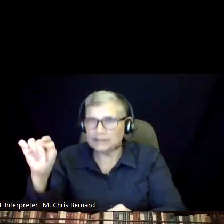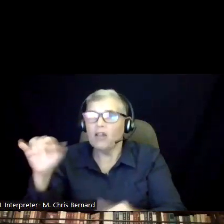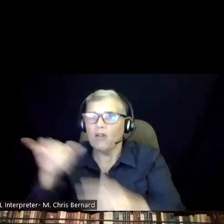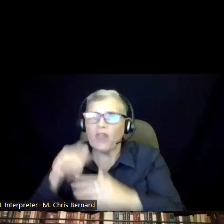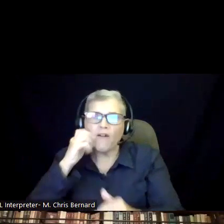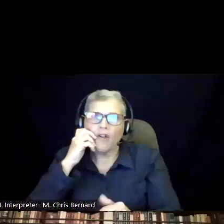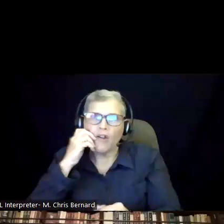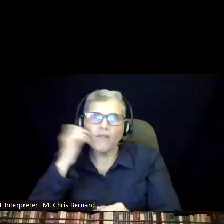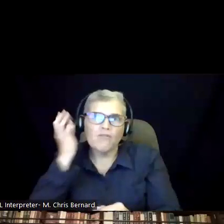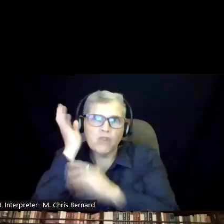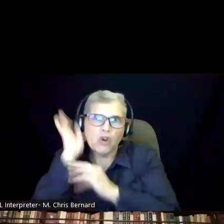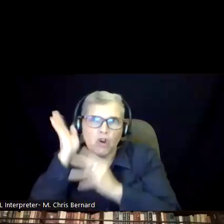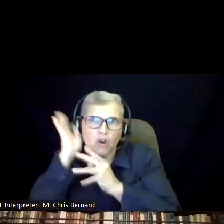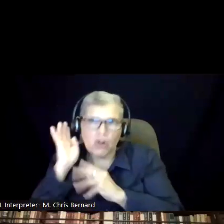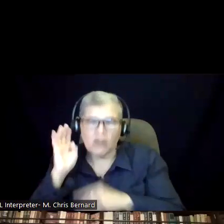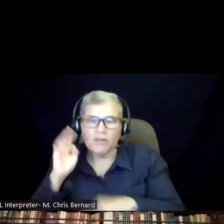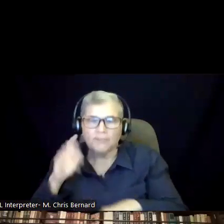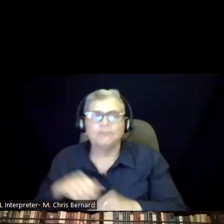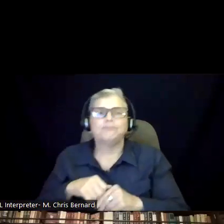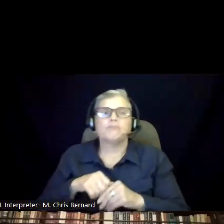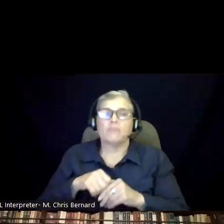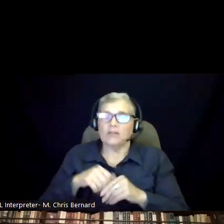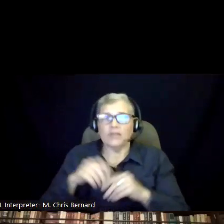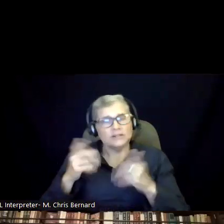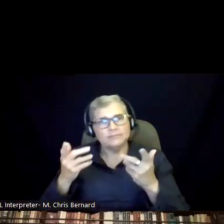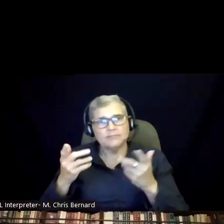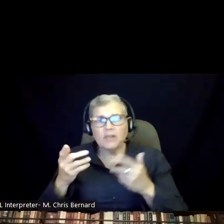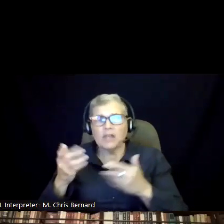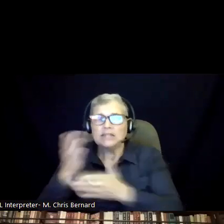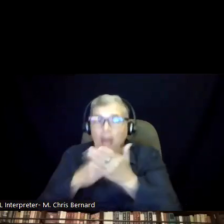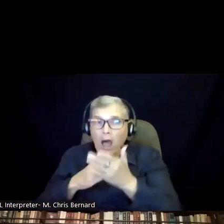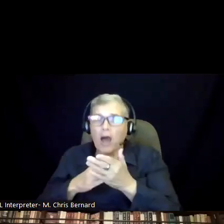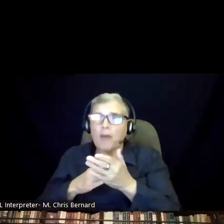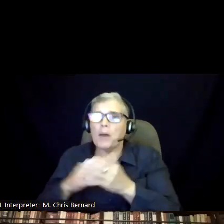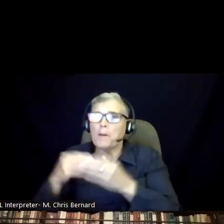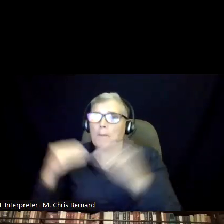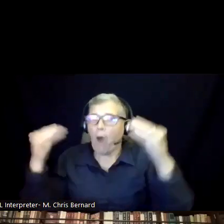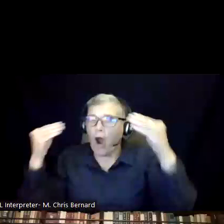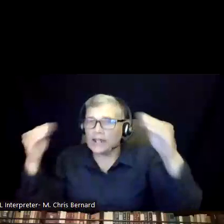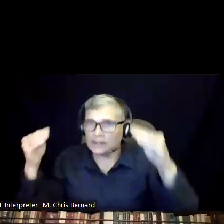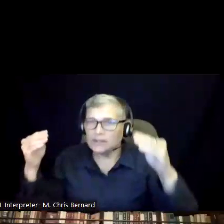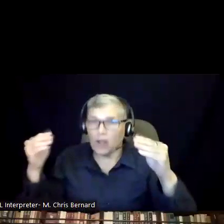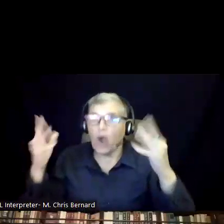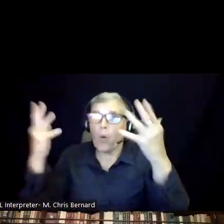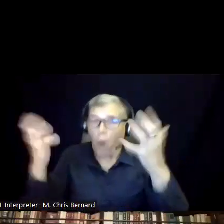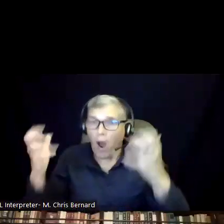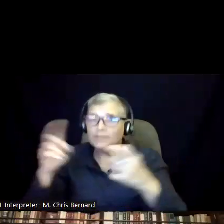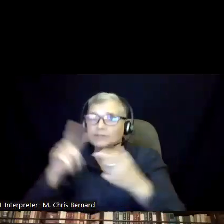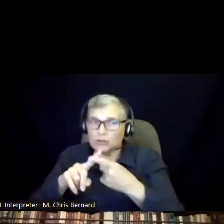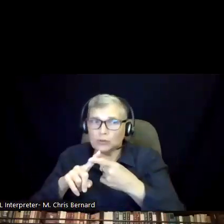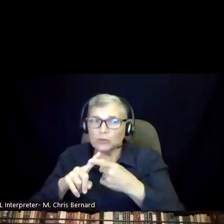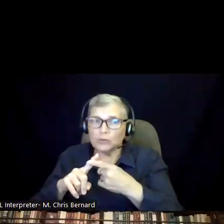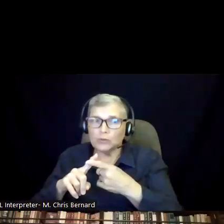There are policies on the cutting edge of markets that may not relate to game species, but certainly relate to wildlife. I'm